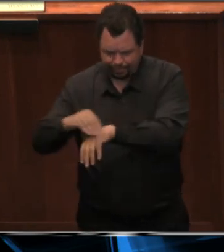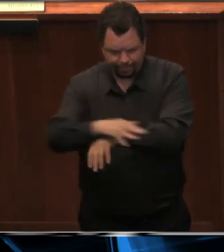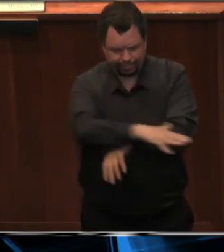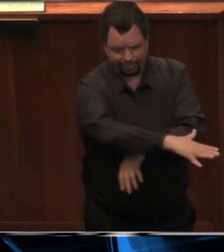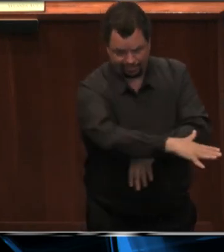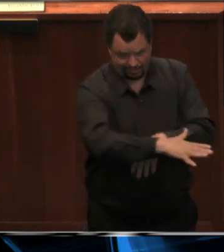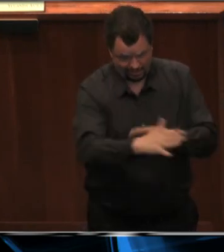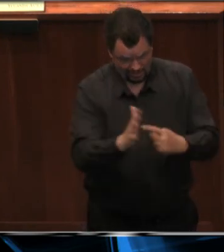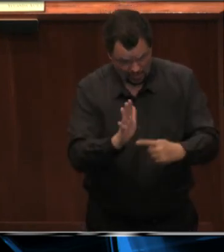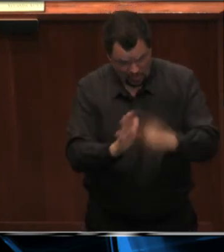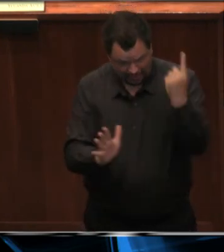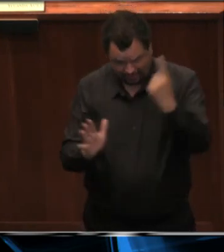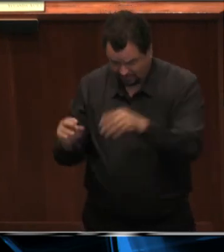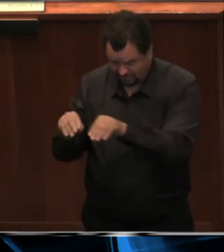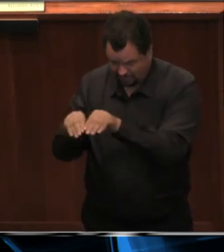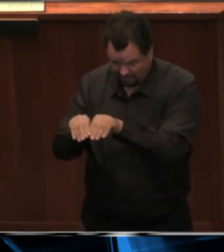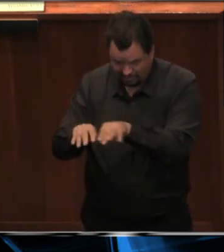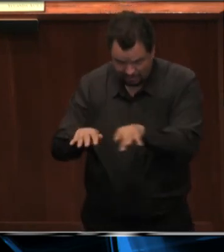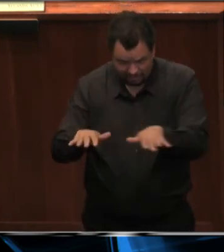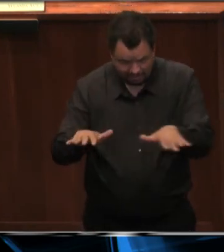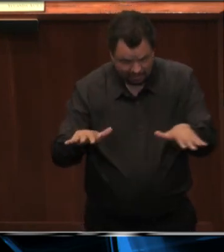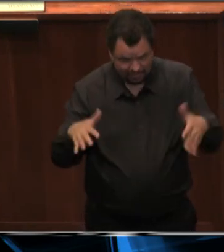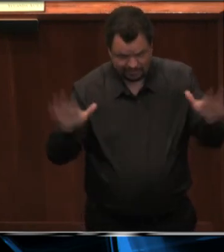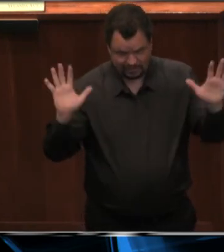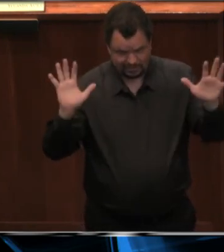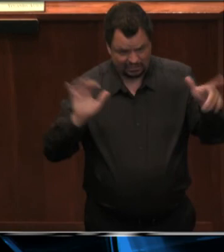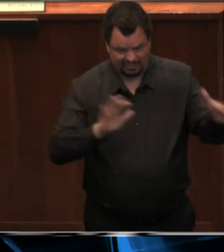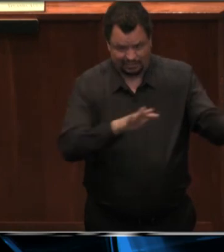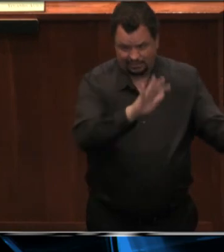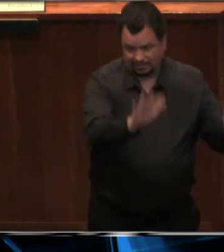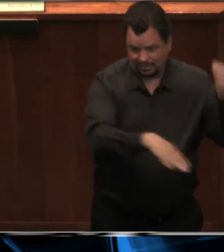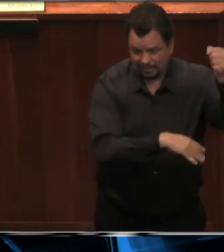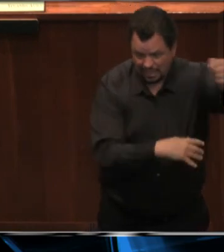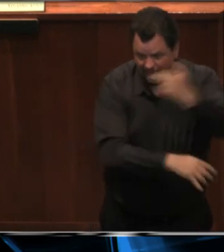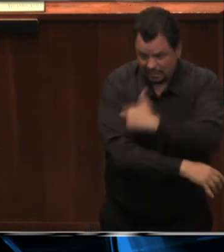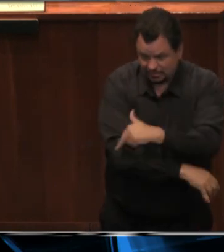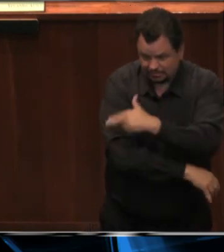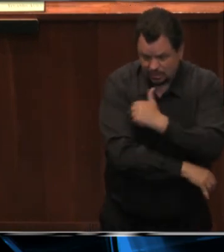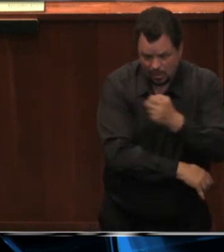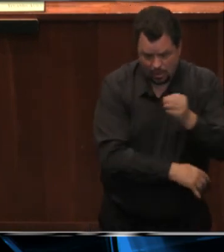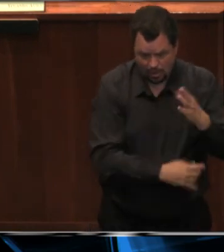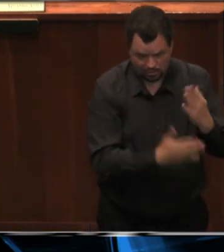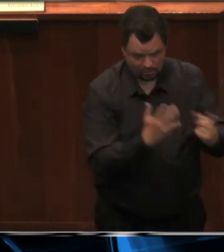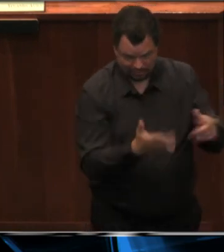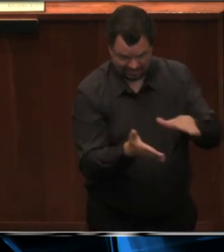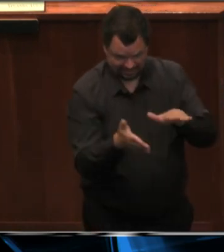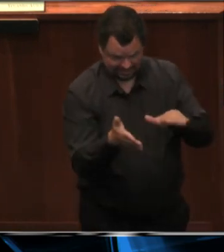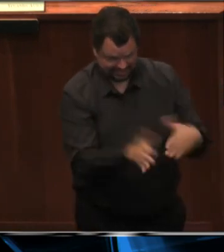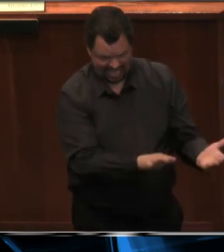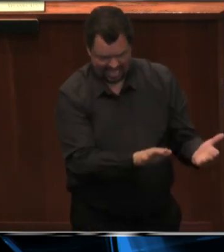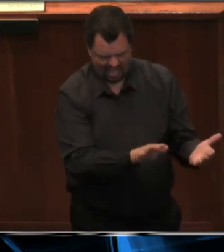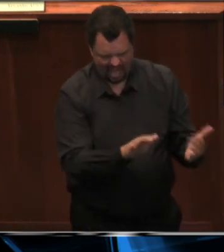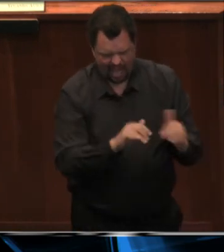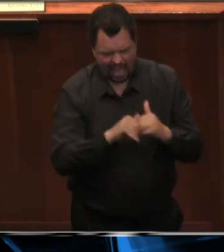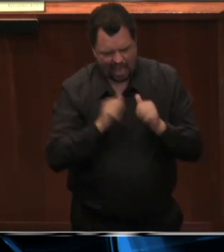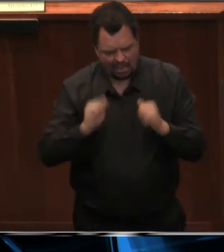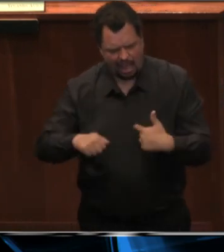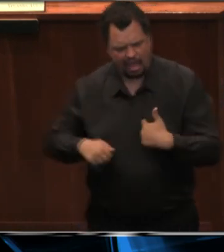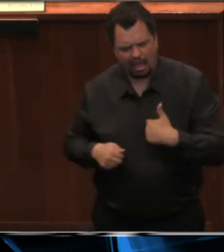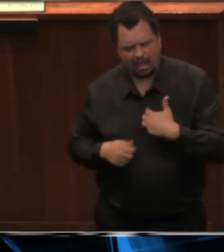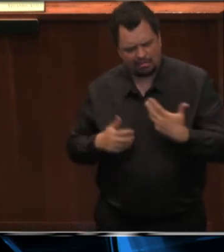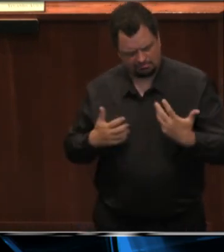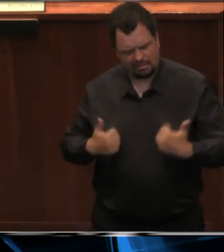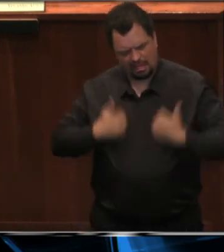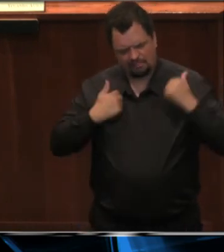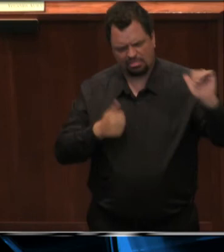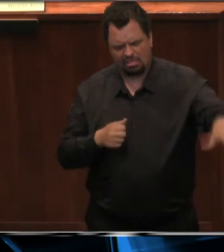or student to become hospitalized or even die from COVID, I don't know how I could live with myself. There are many educators that are